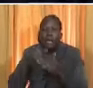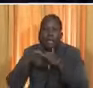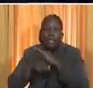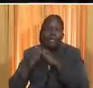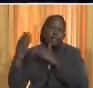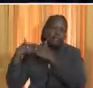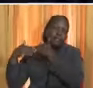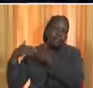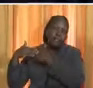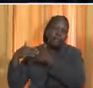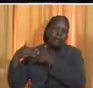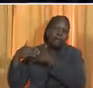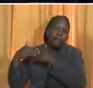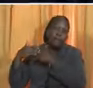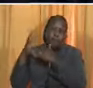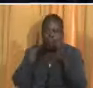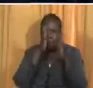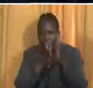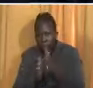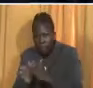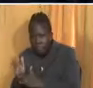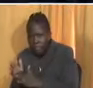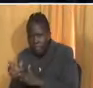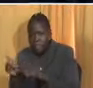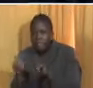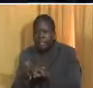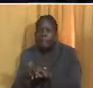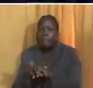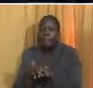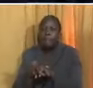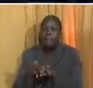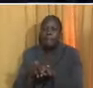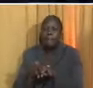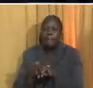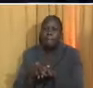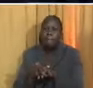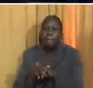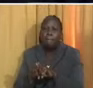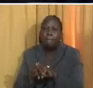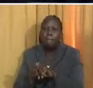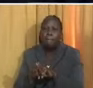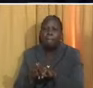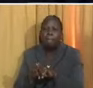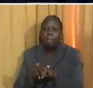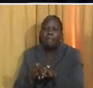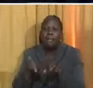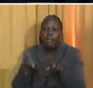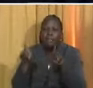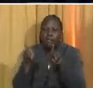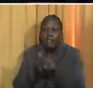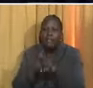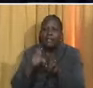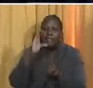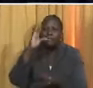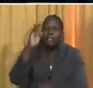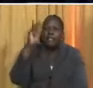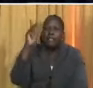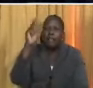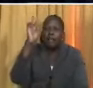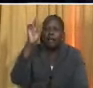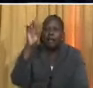the process for the intendment of the framers. The CKRC final